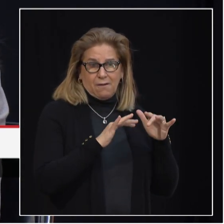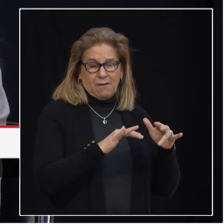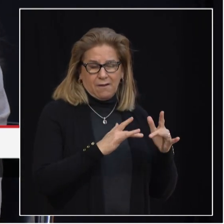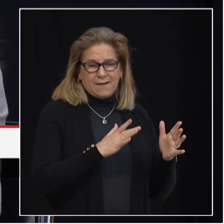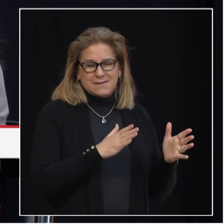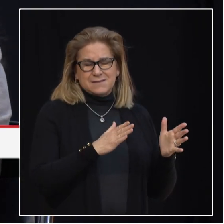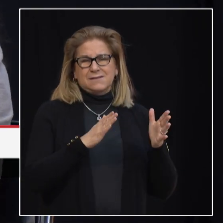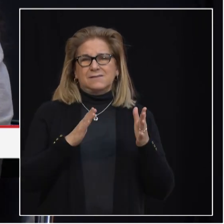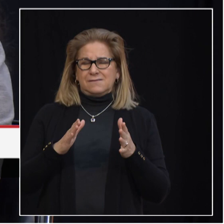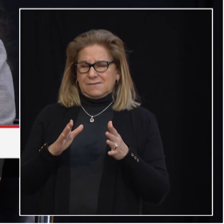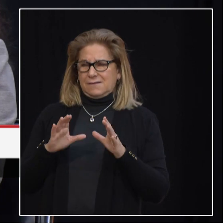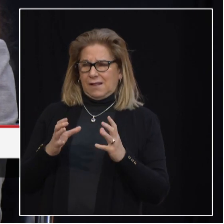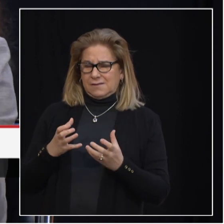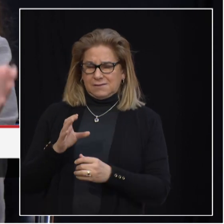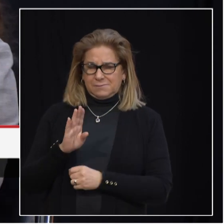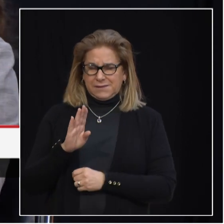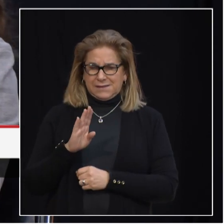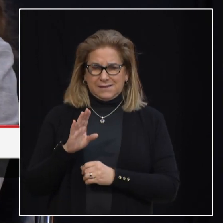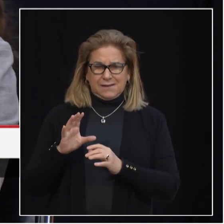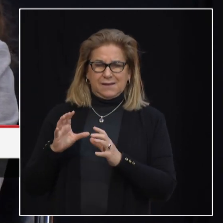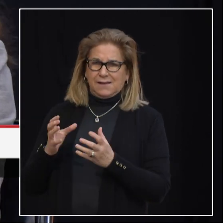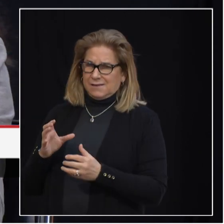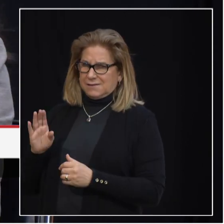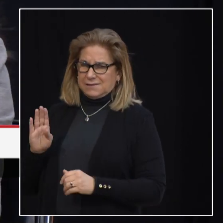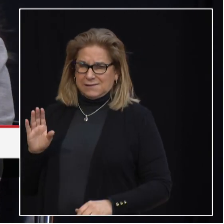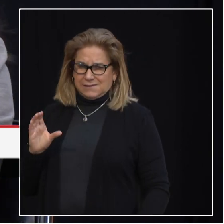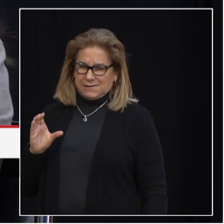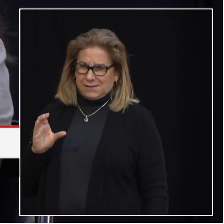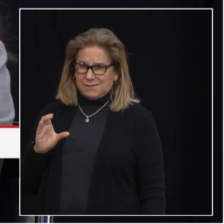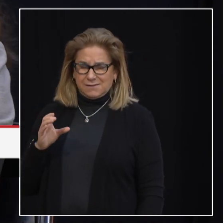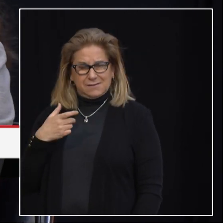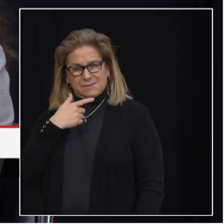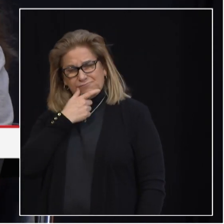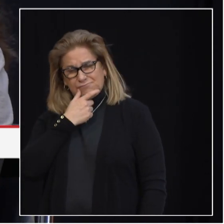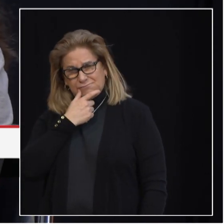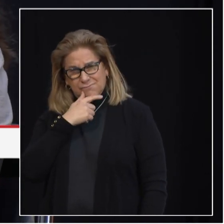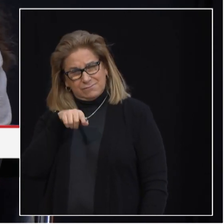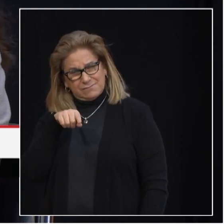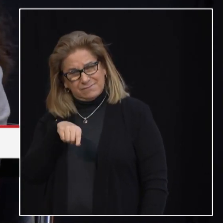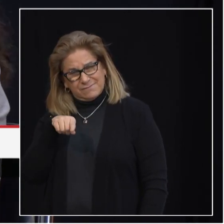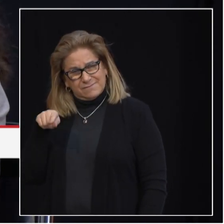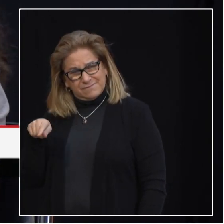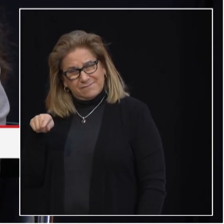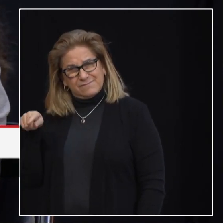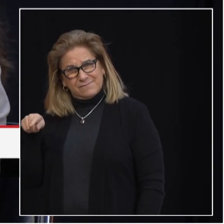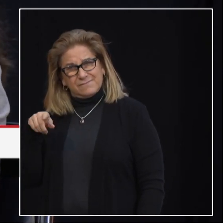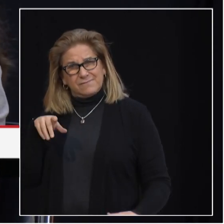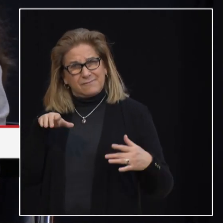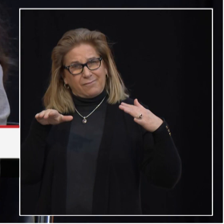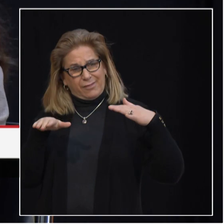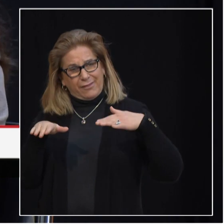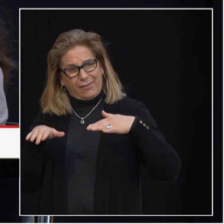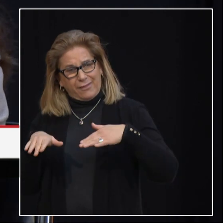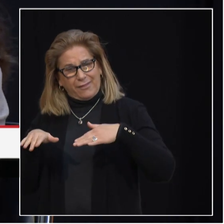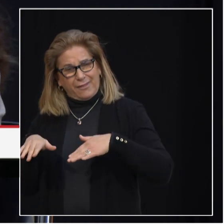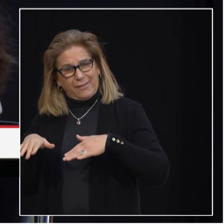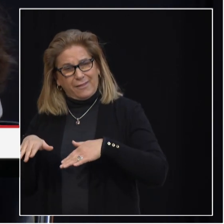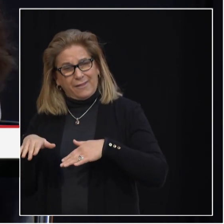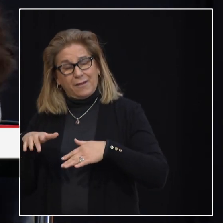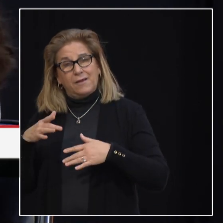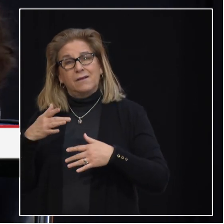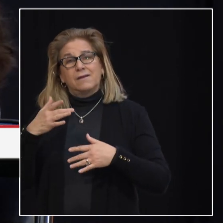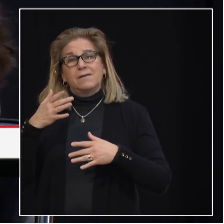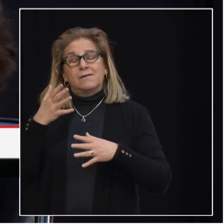That trend had been happening throughout the last market cycle, but really accelerated during the pandemic. Two factors: